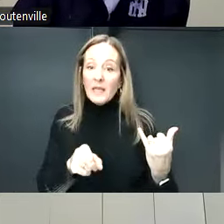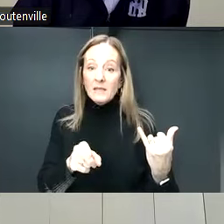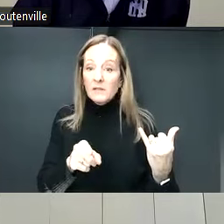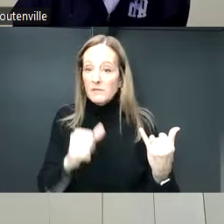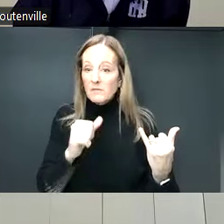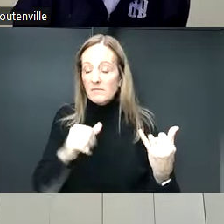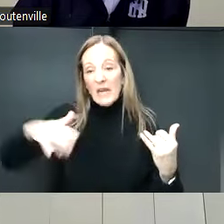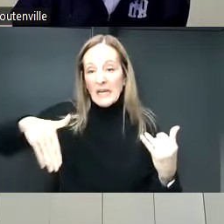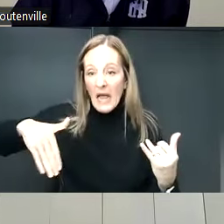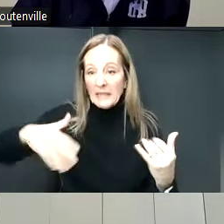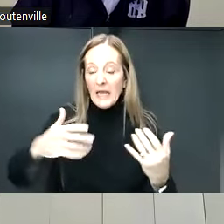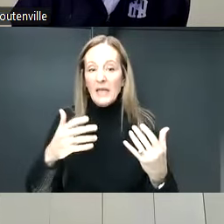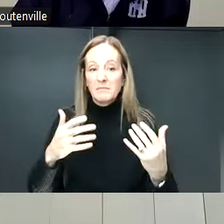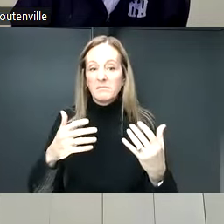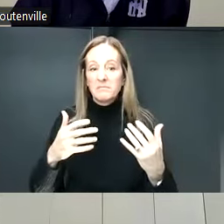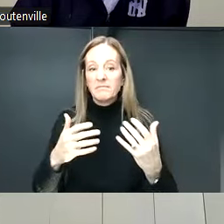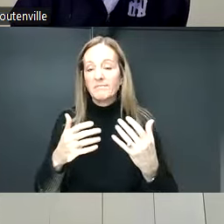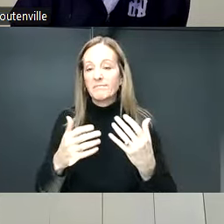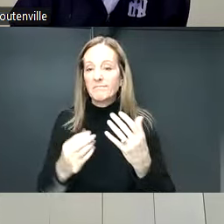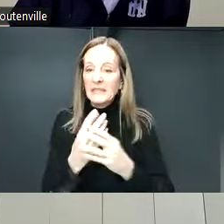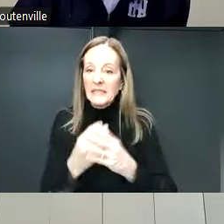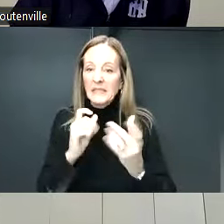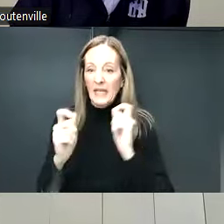yet seasonally adjusted